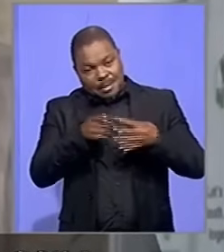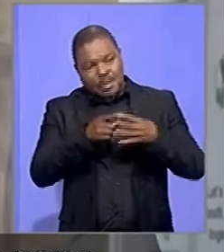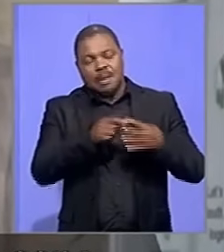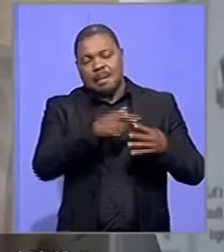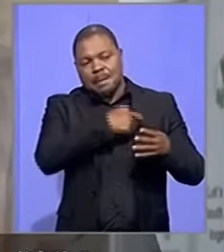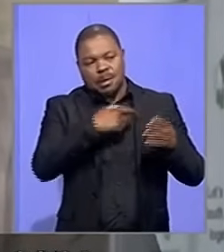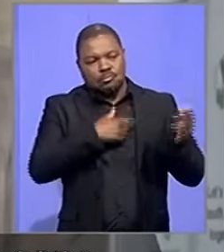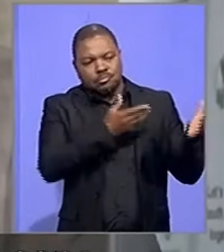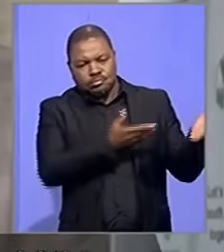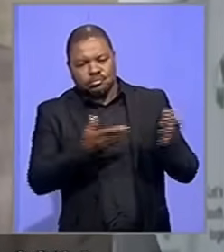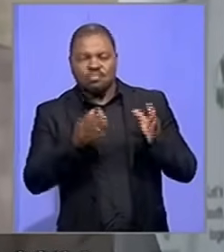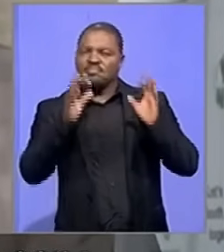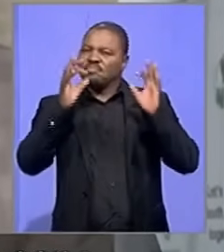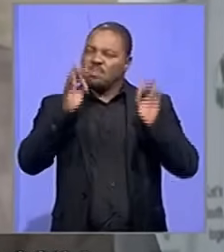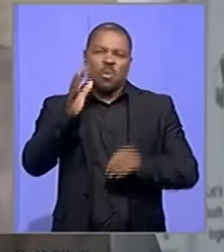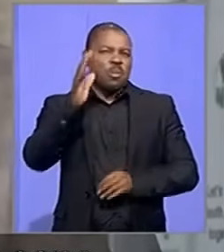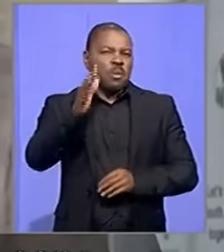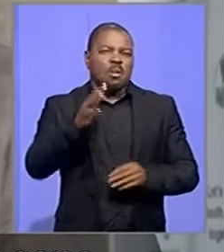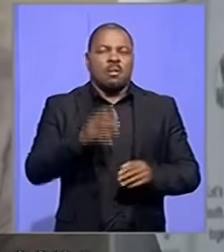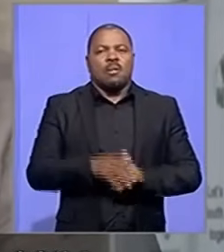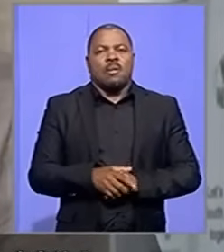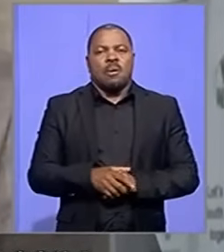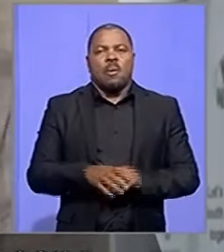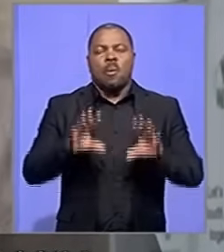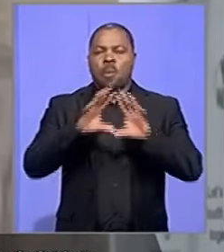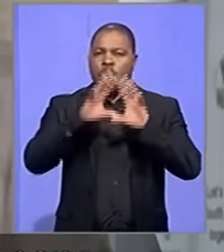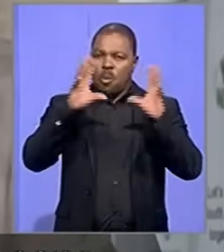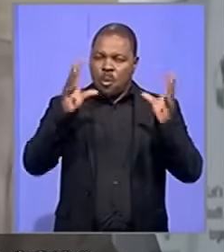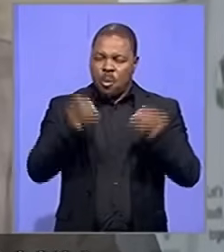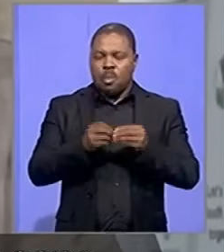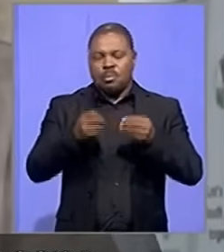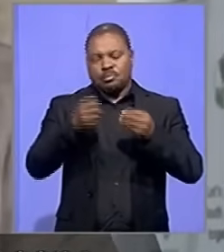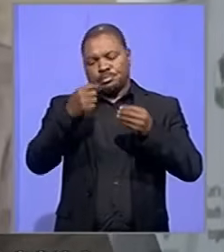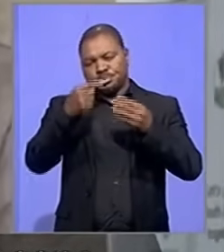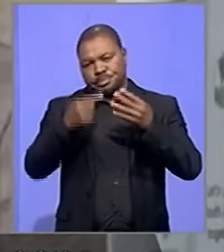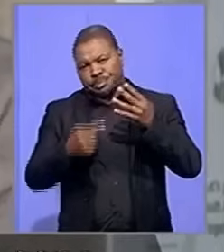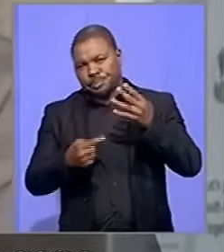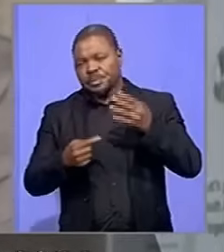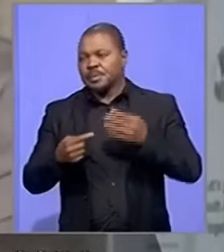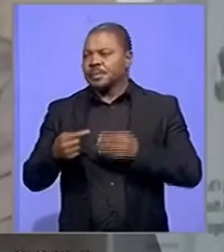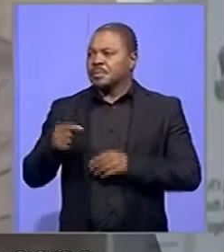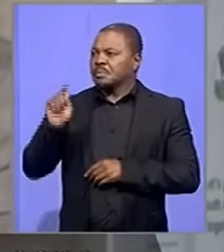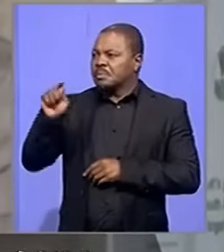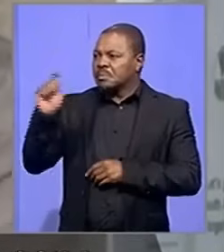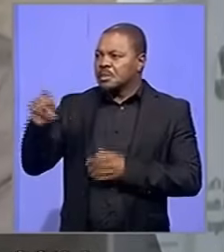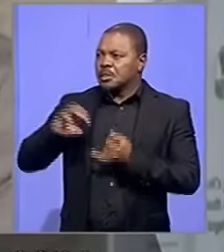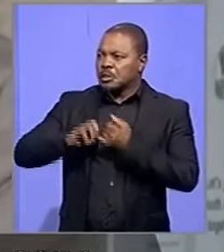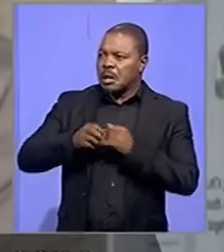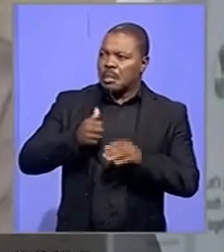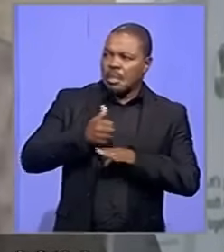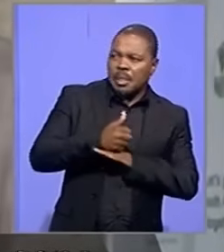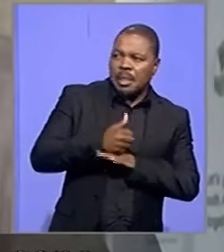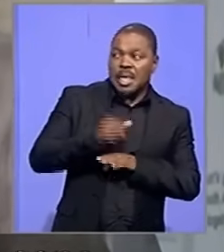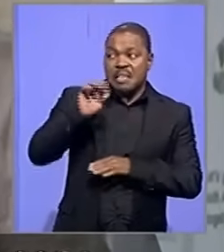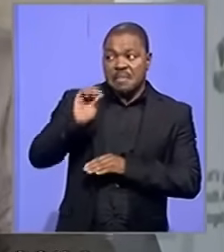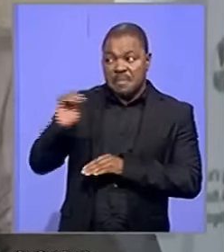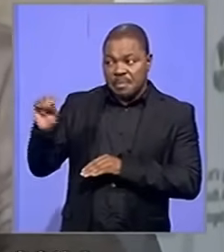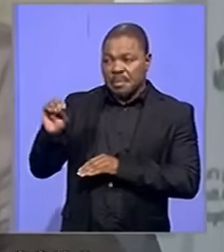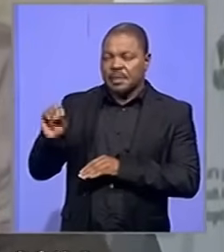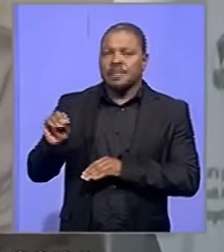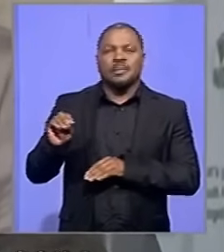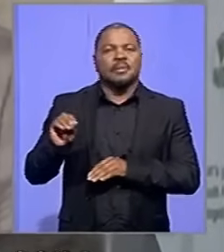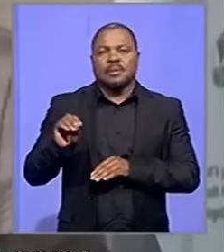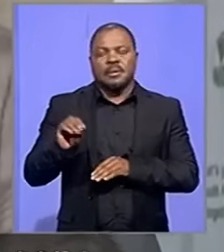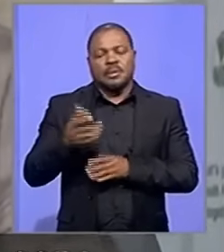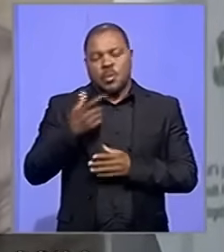accordingly as planned, and all other things that might be there to threaten, if there are